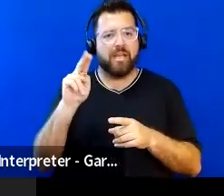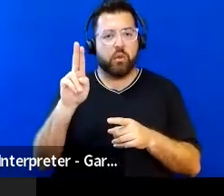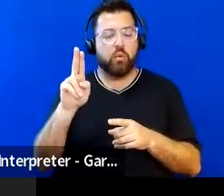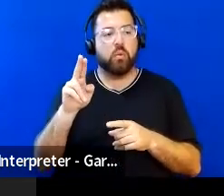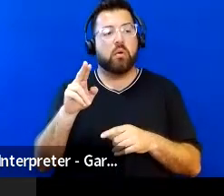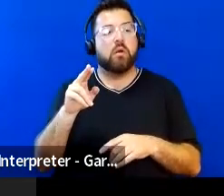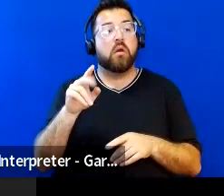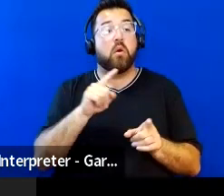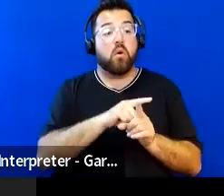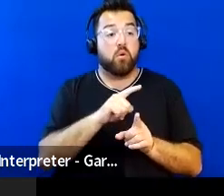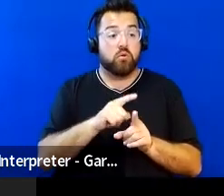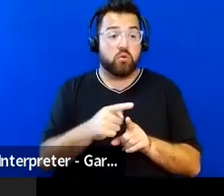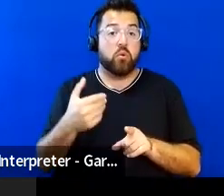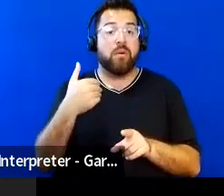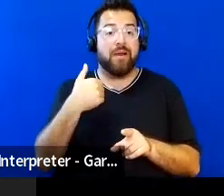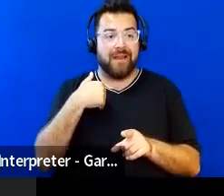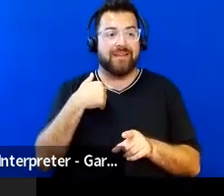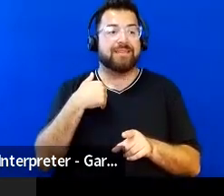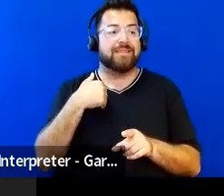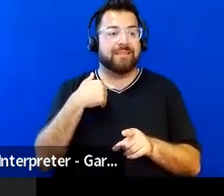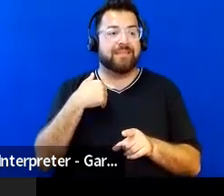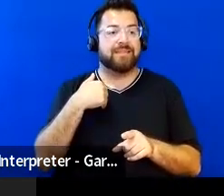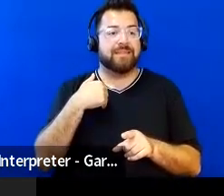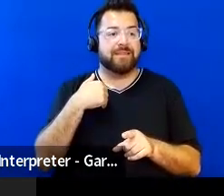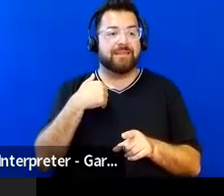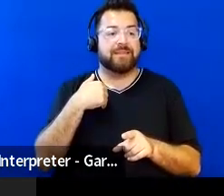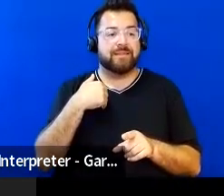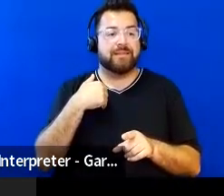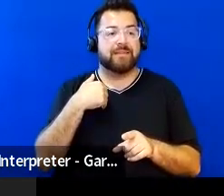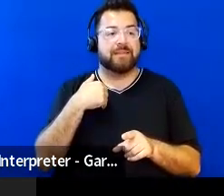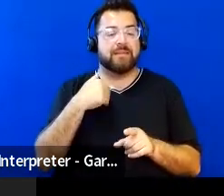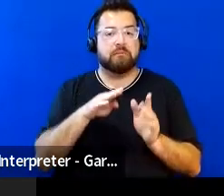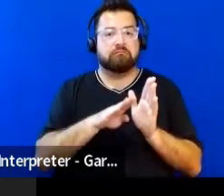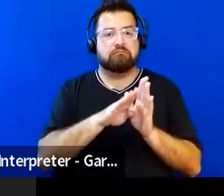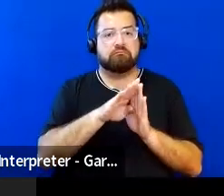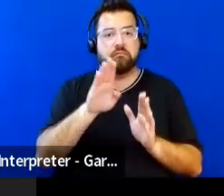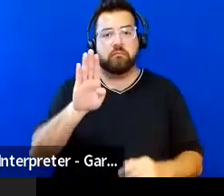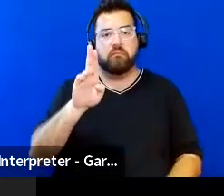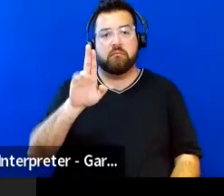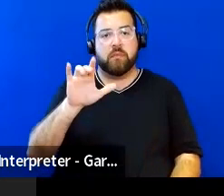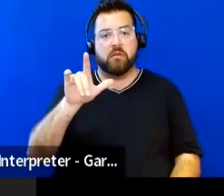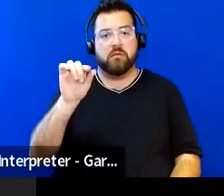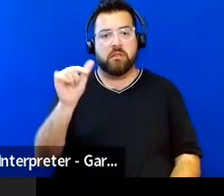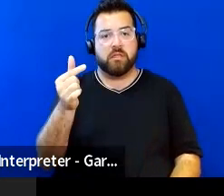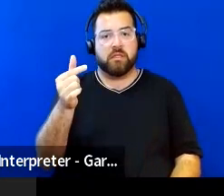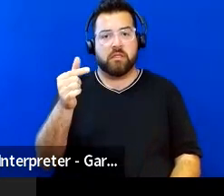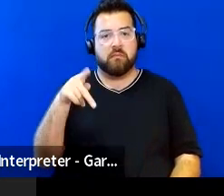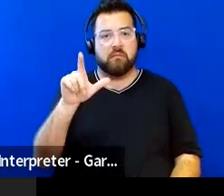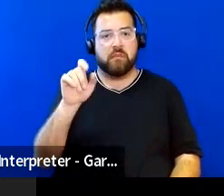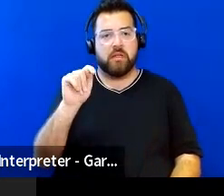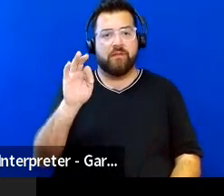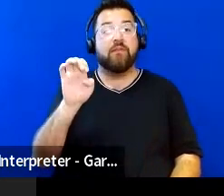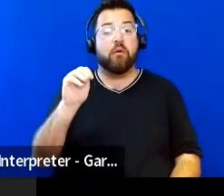And it also has a building platform. But I don't know, I think because we have Canvas as our